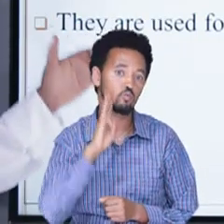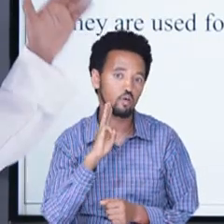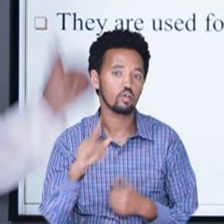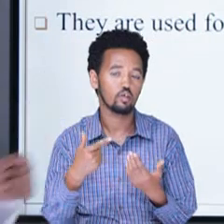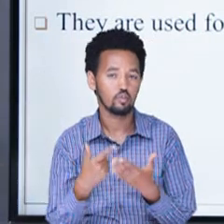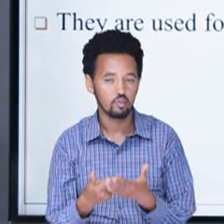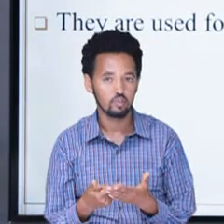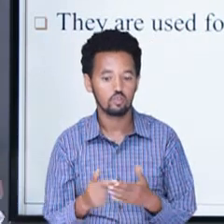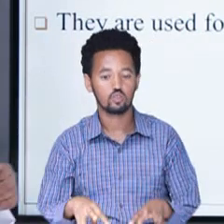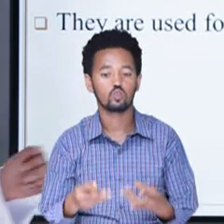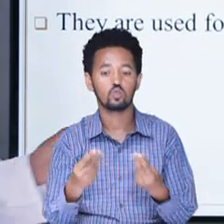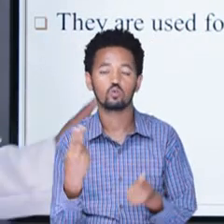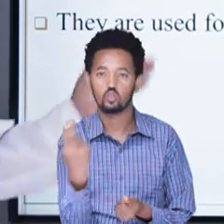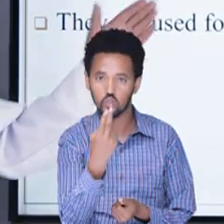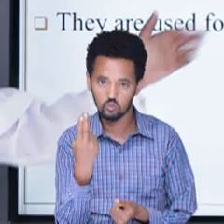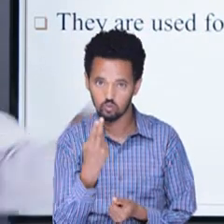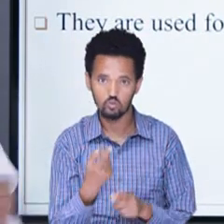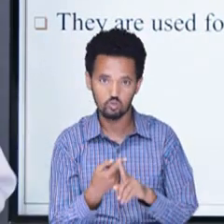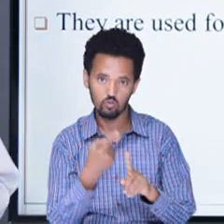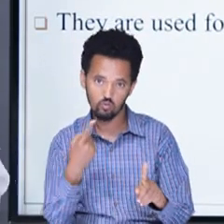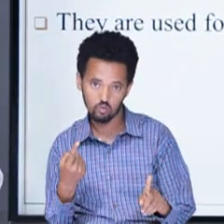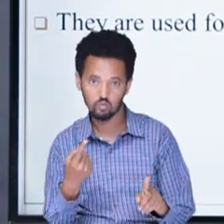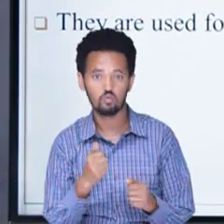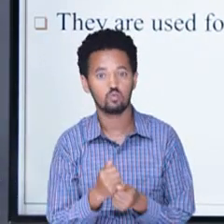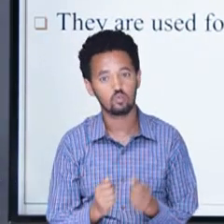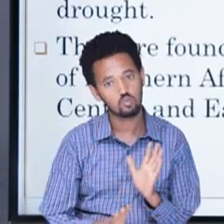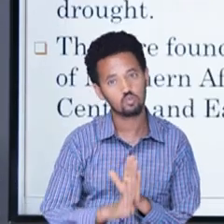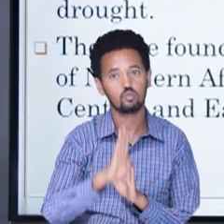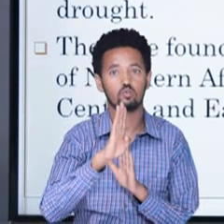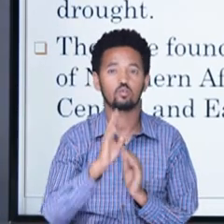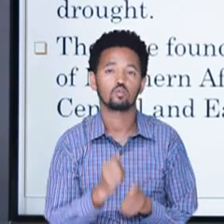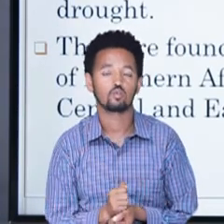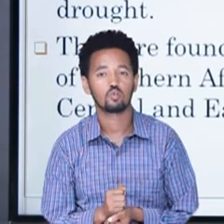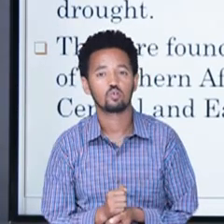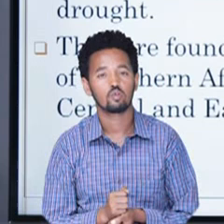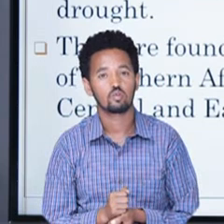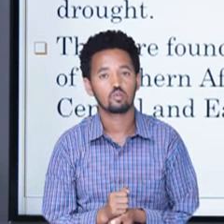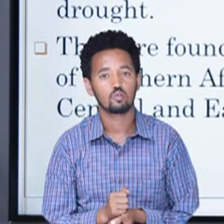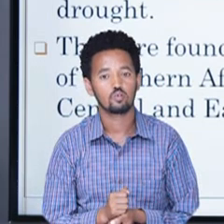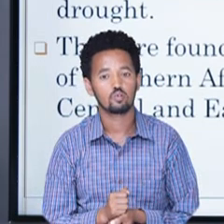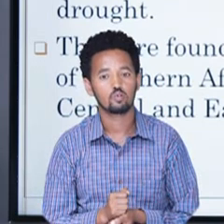This type of soil used for pastoral grazing.